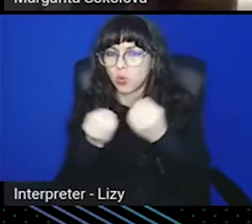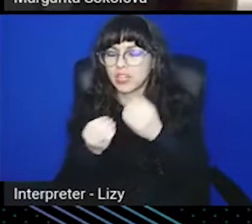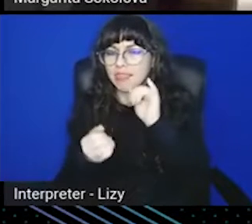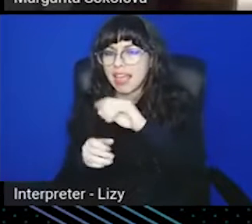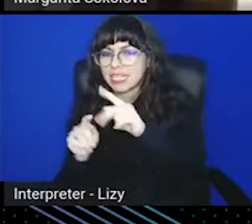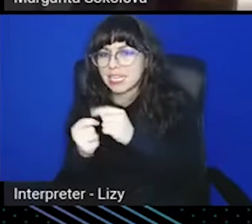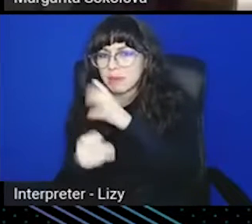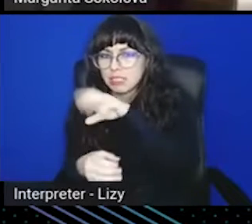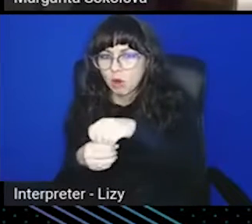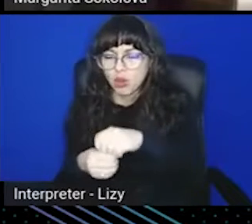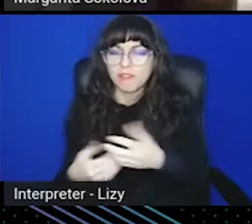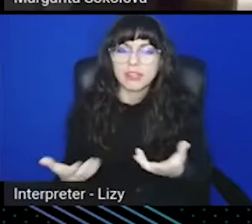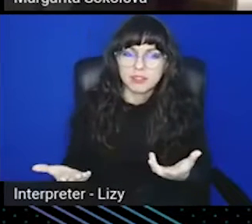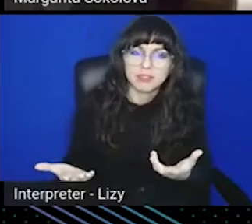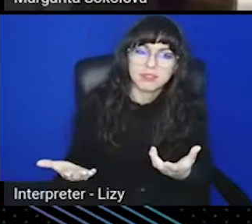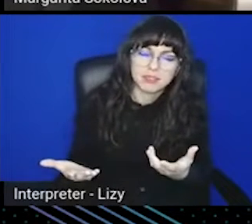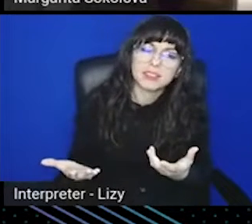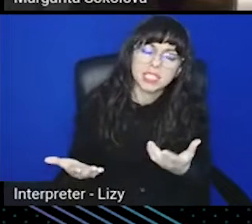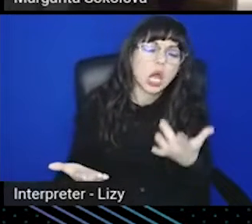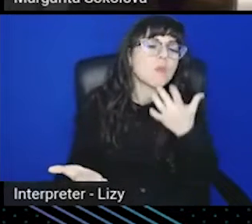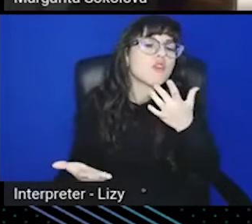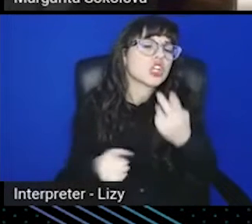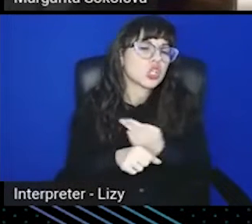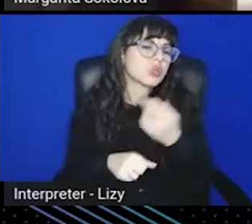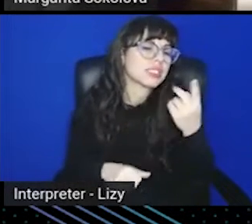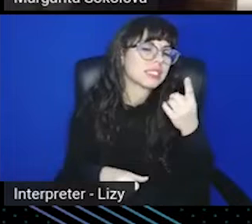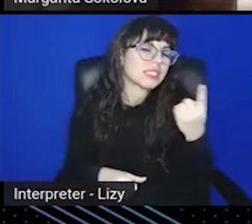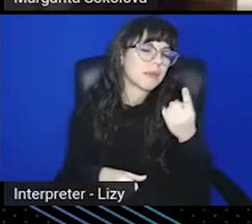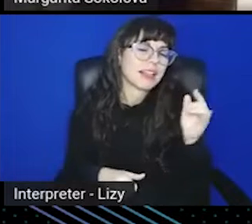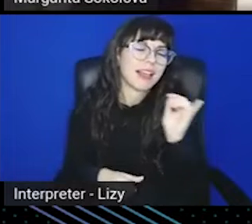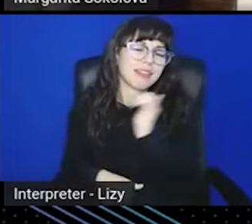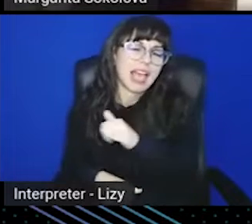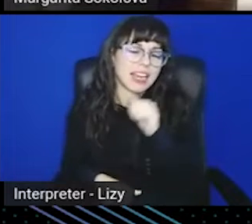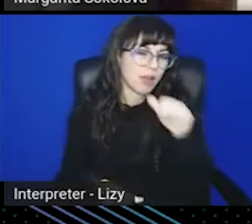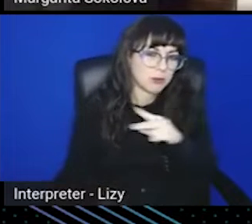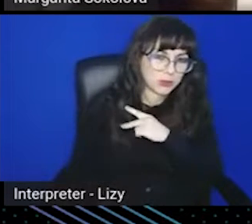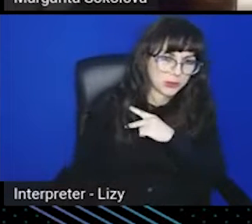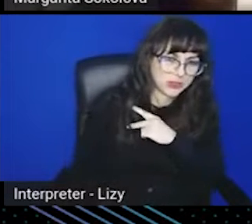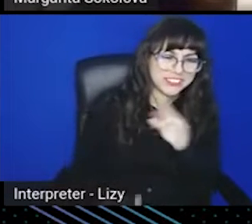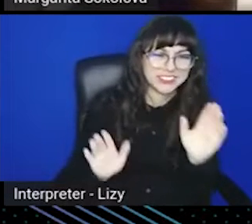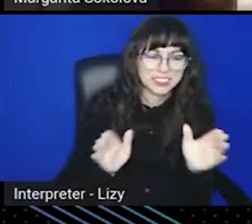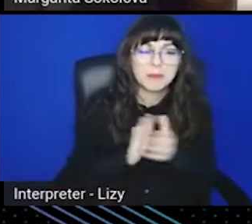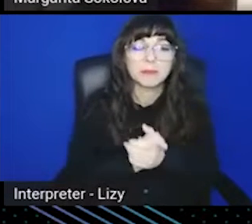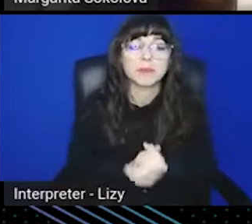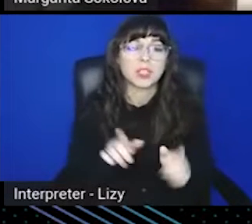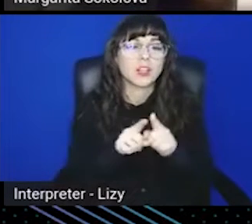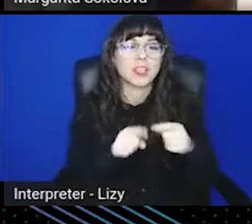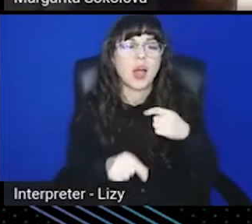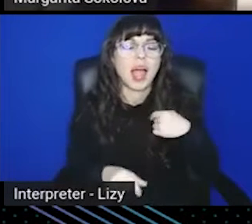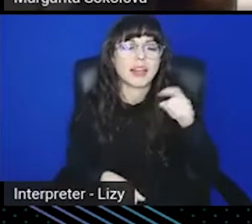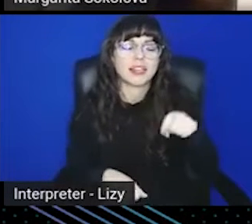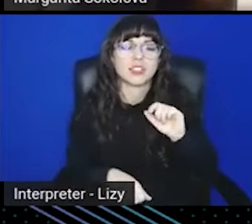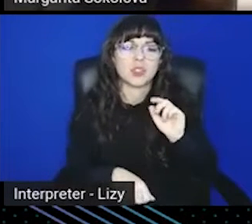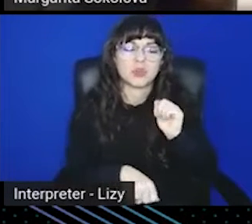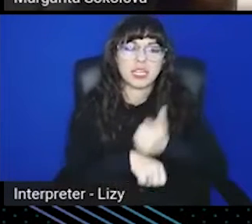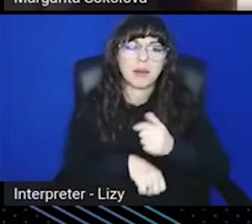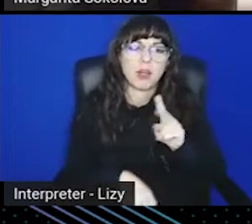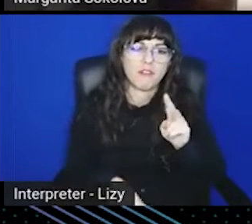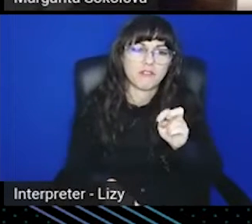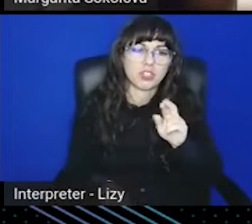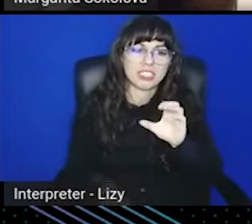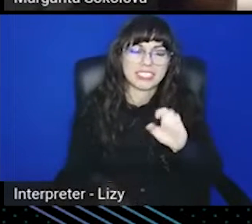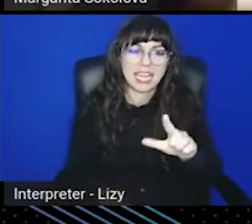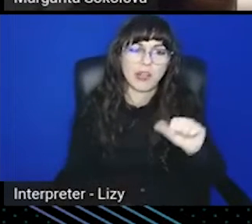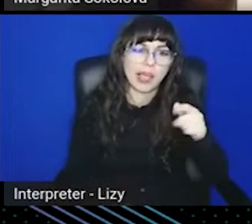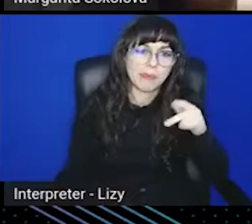of. So it's preferable to use something like that. And then I also needed to set up my Vercel API token in order to manage